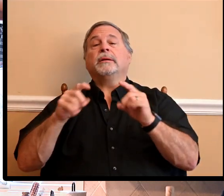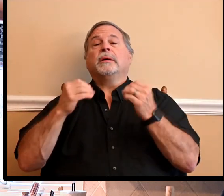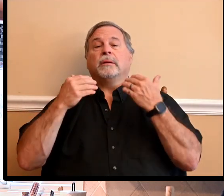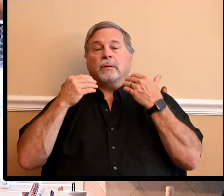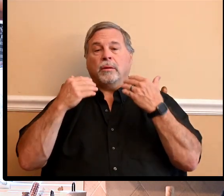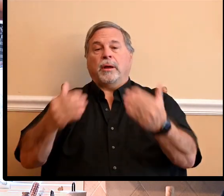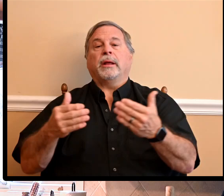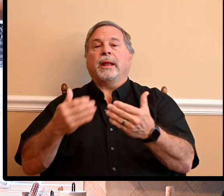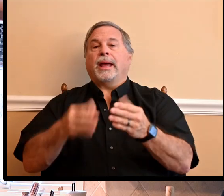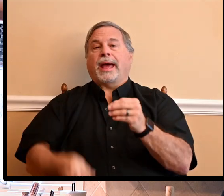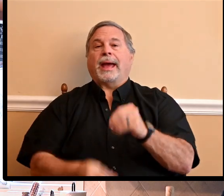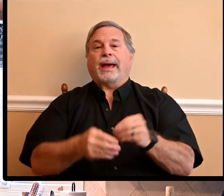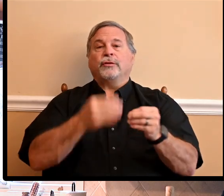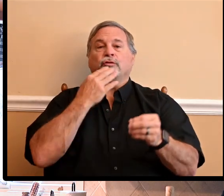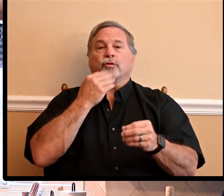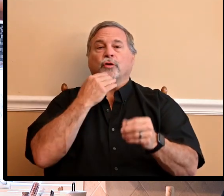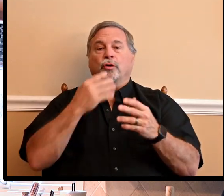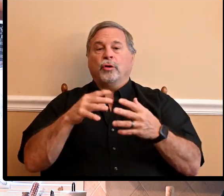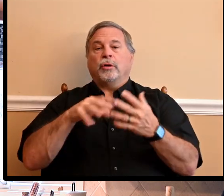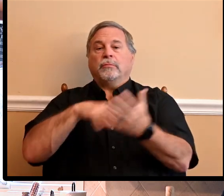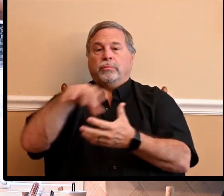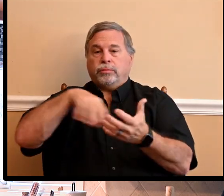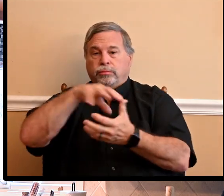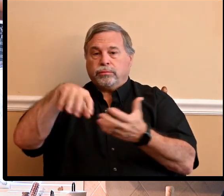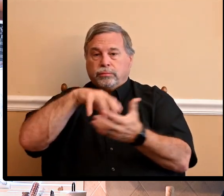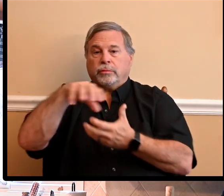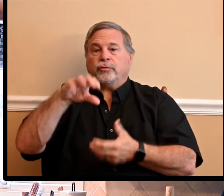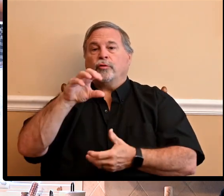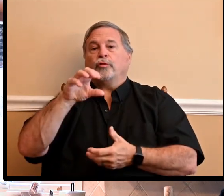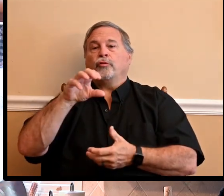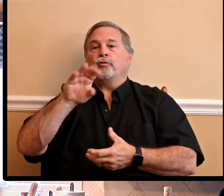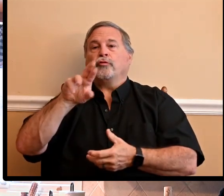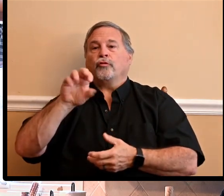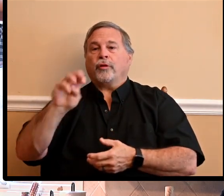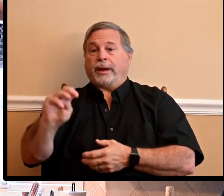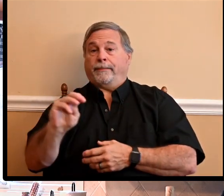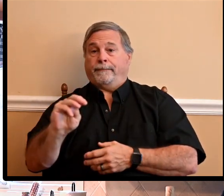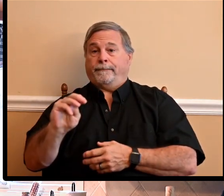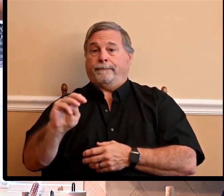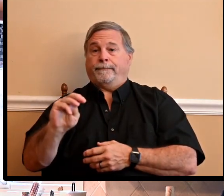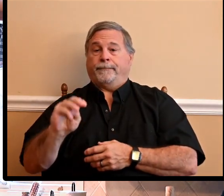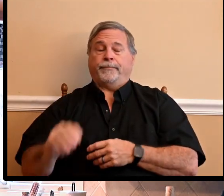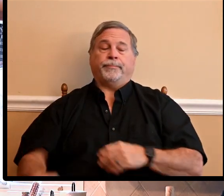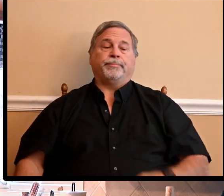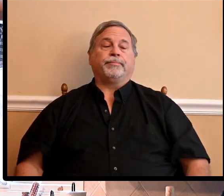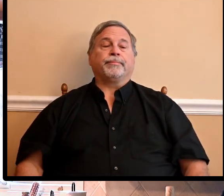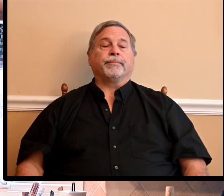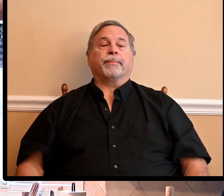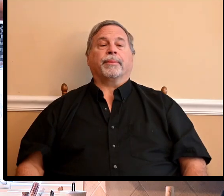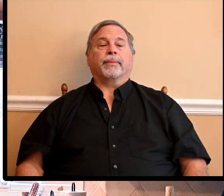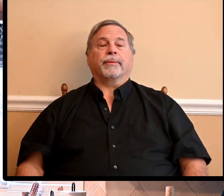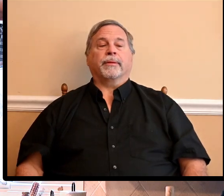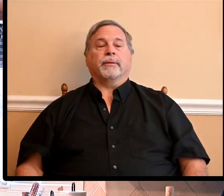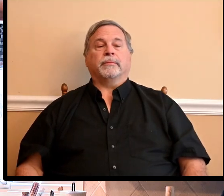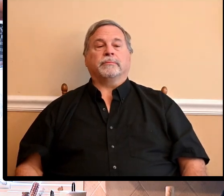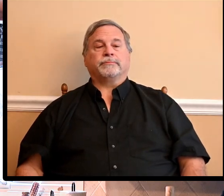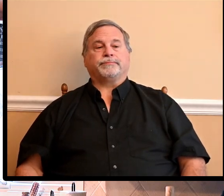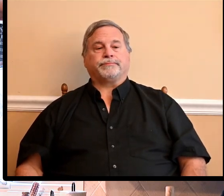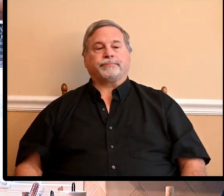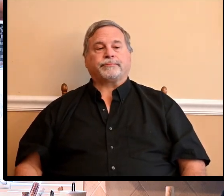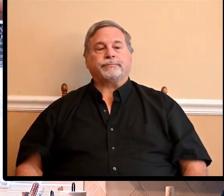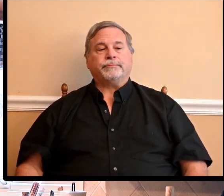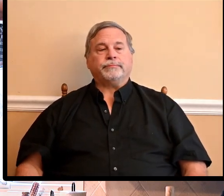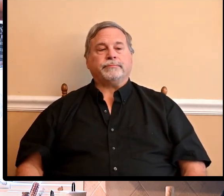then what we're going to do is we're going to go ahead and put the sugar in here, and we're going to let this cream. So again, we have that sugar that we did,